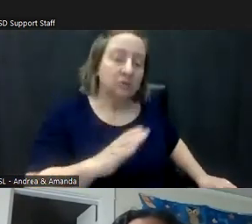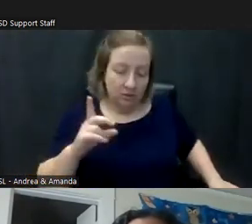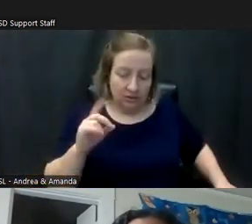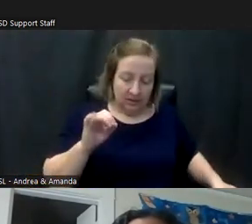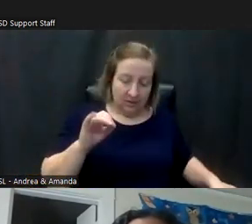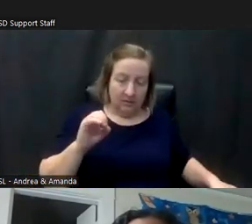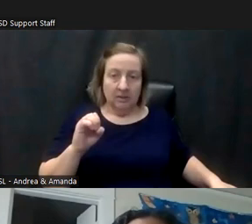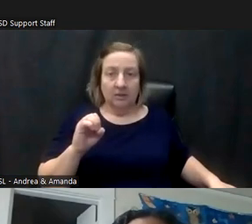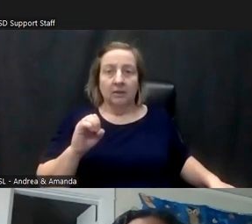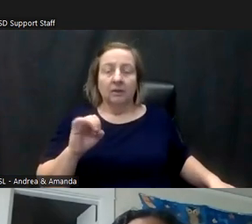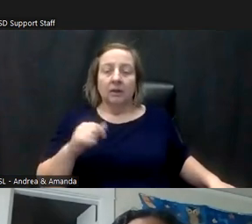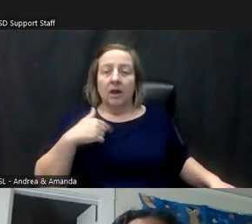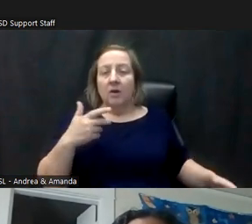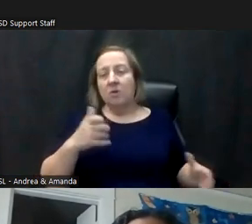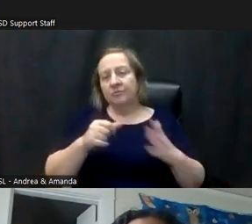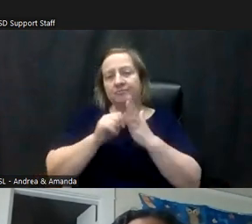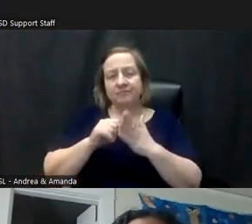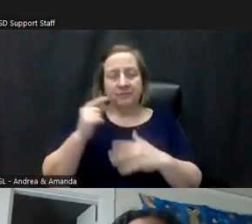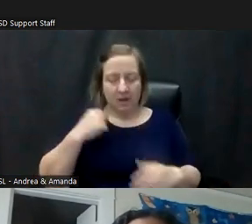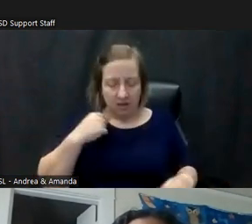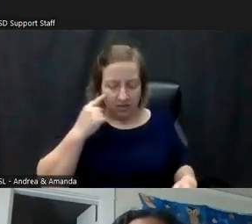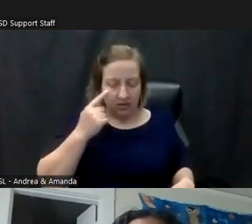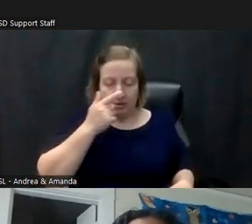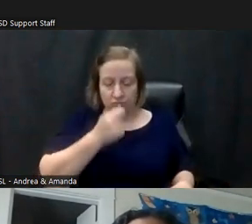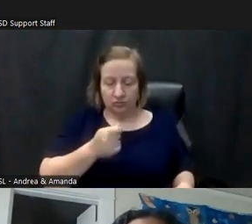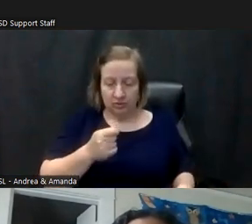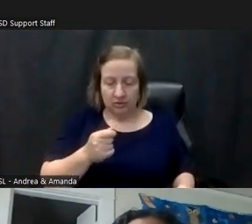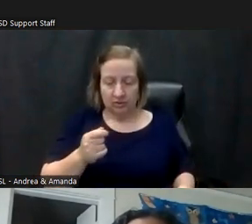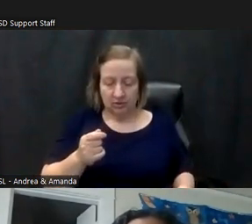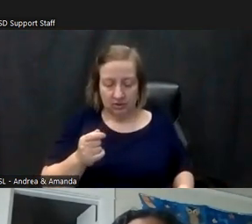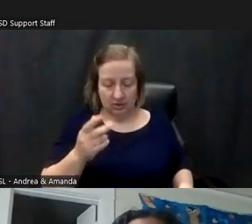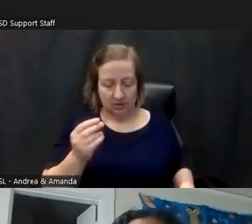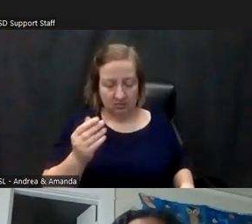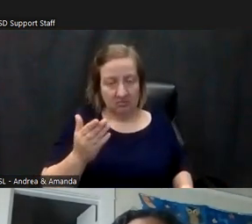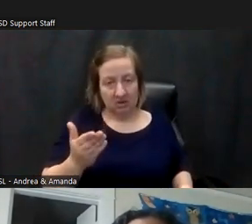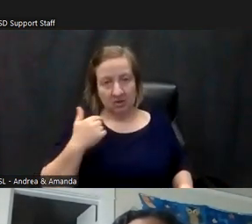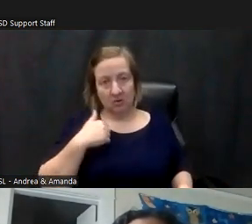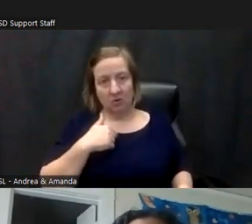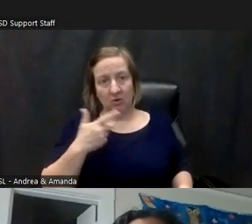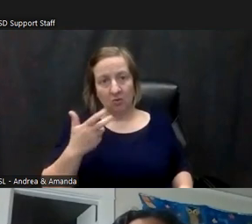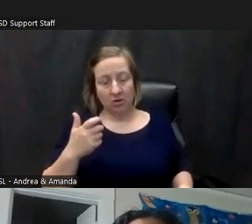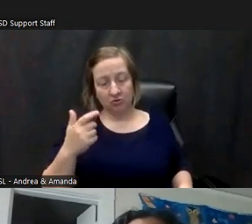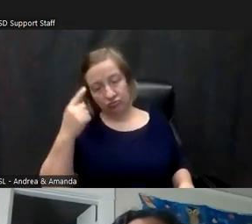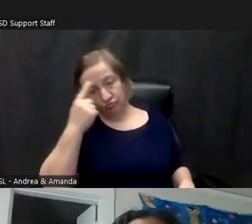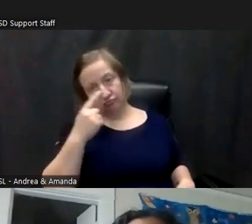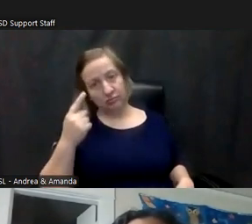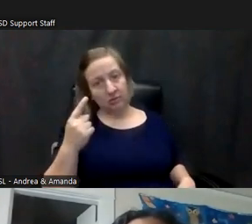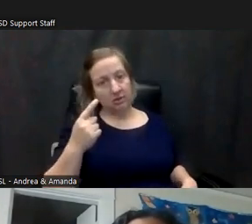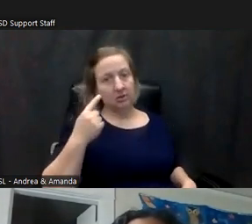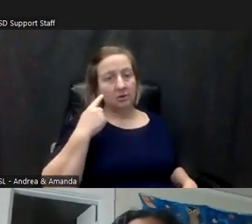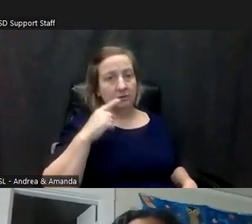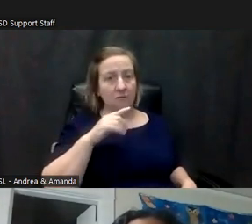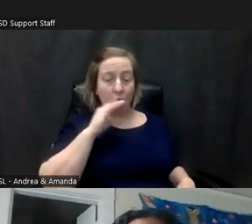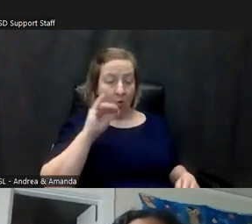So I just wanted to highlight something I thought was interesting that and maybe something we want to incorporate is in the